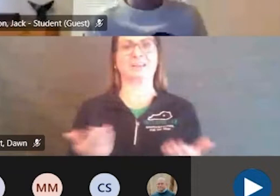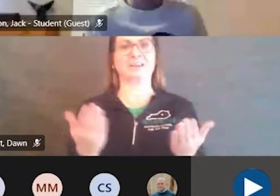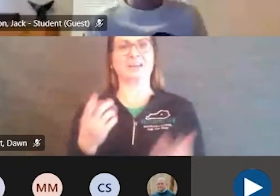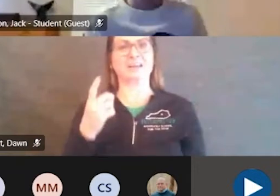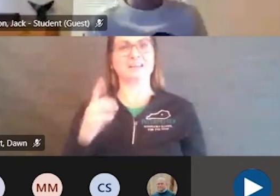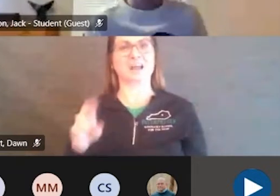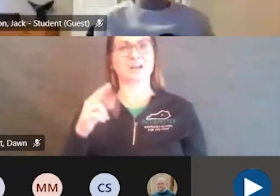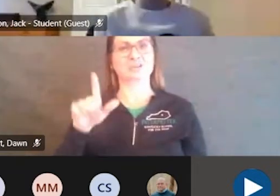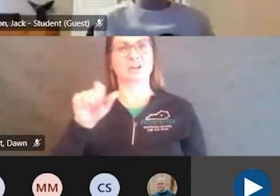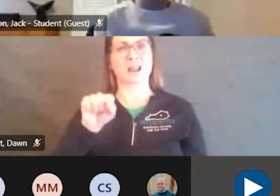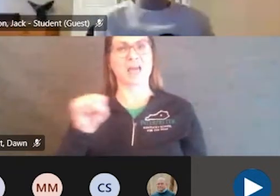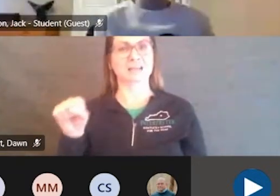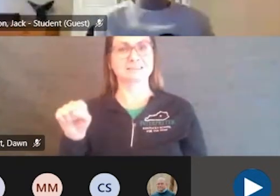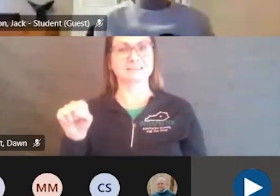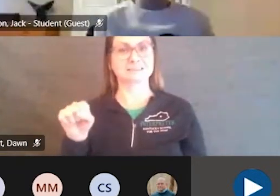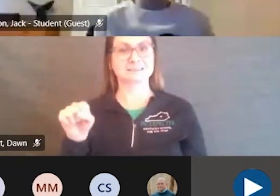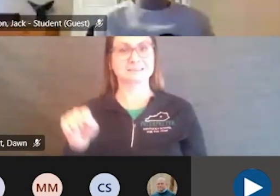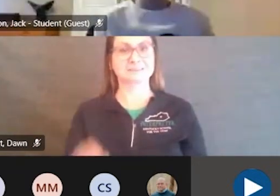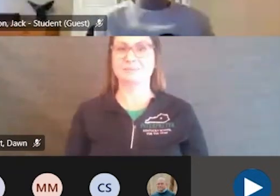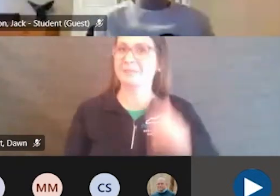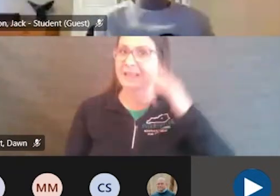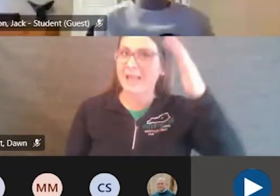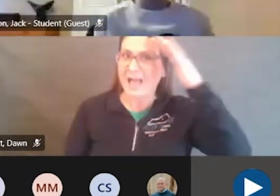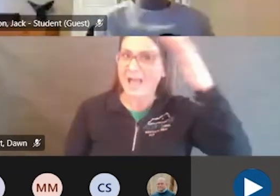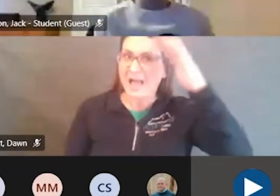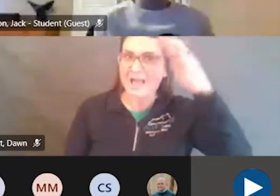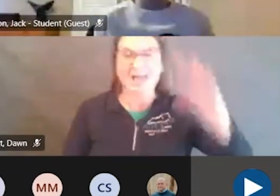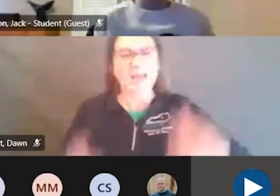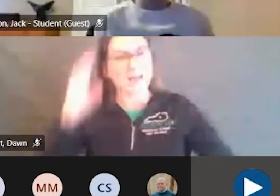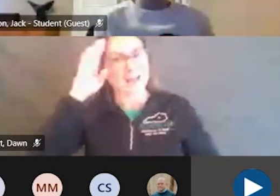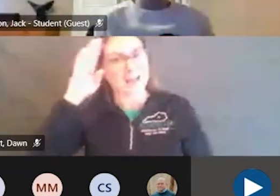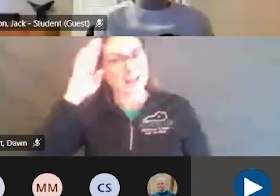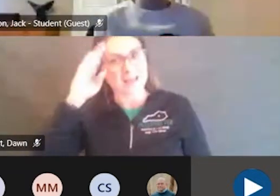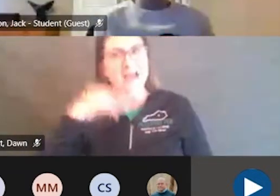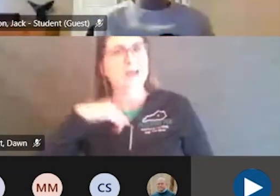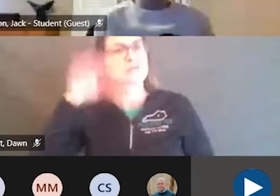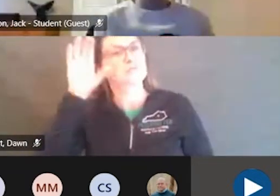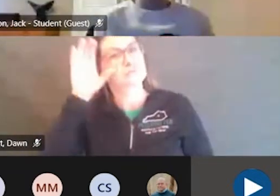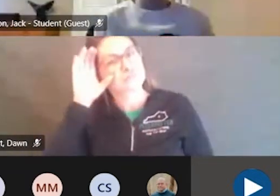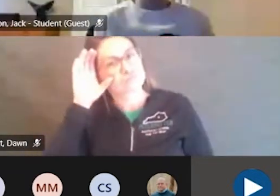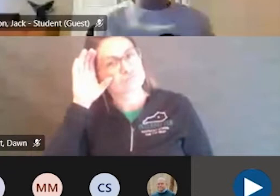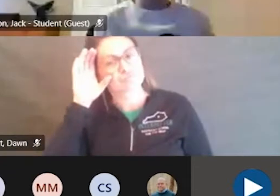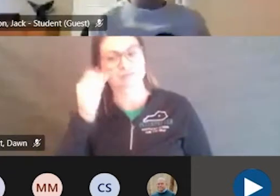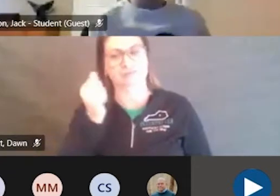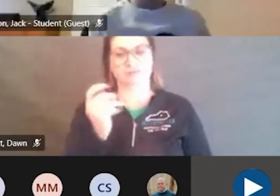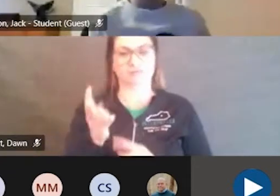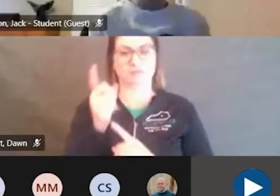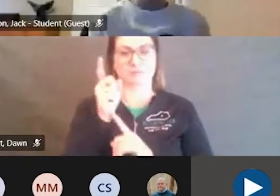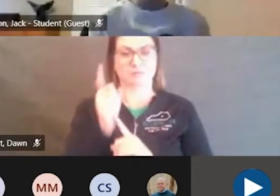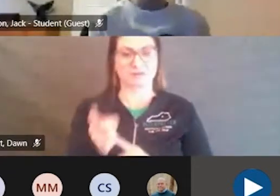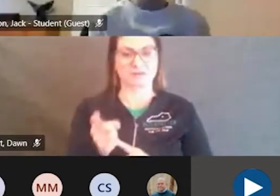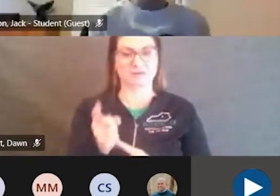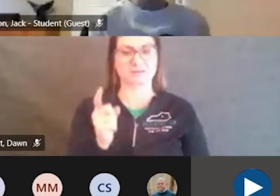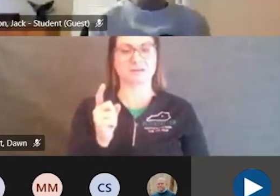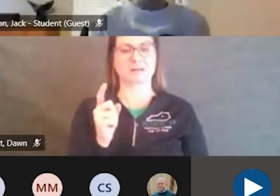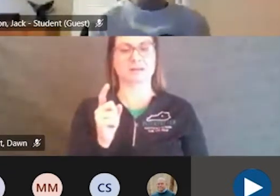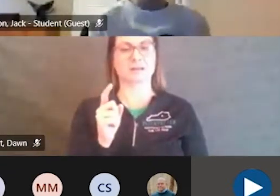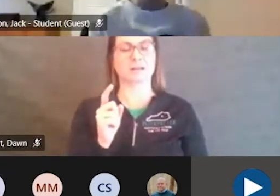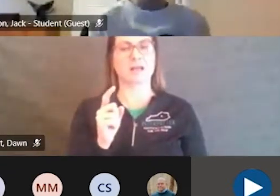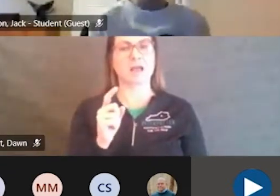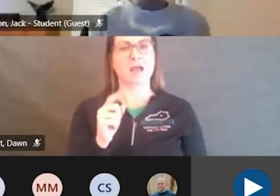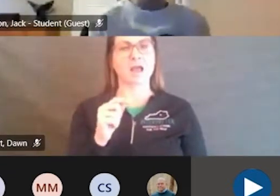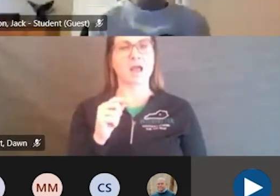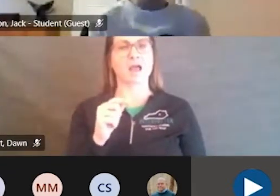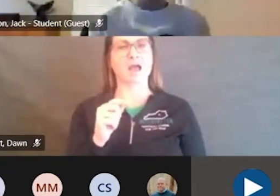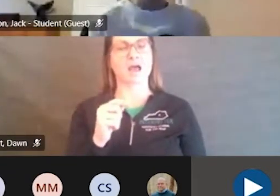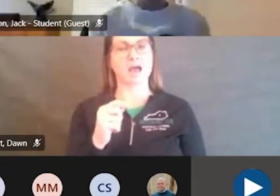are you there? Hi, Tony. I am. Hi, everybody. I've been listening in for the past couple of minutes, just hearing Damien's check in. I don't know if Damien's